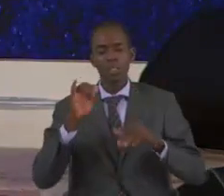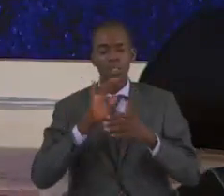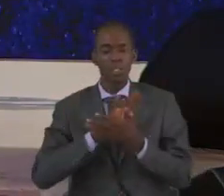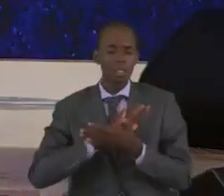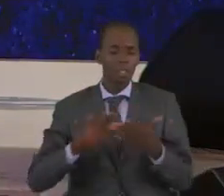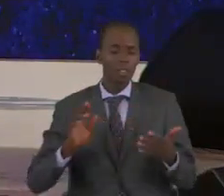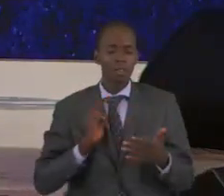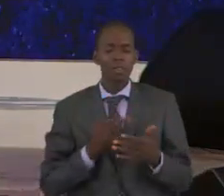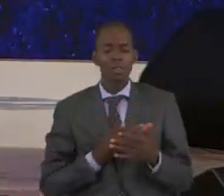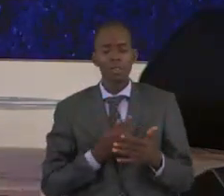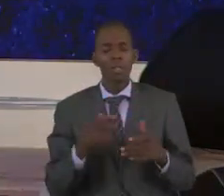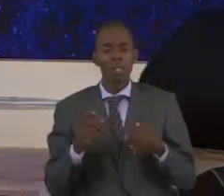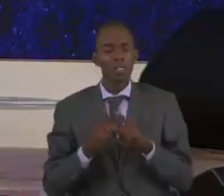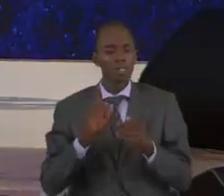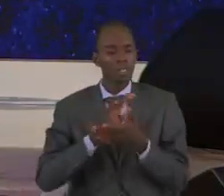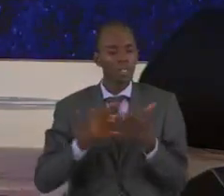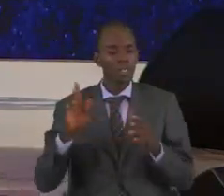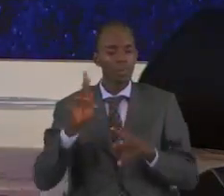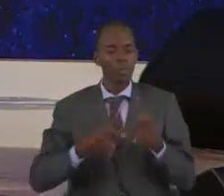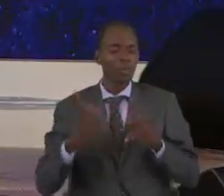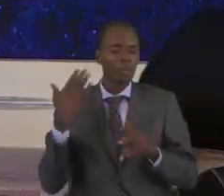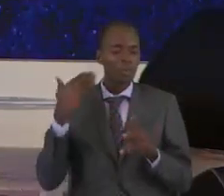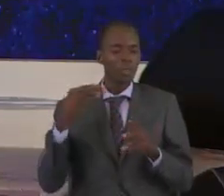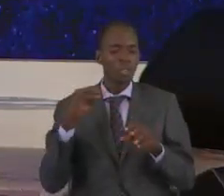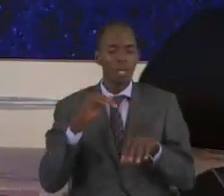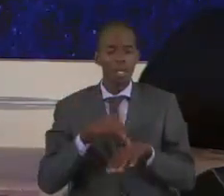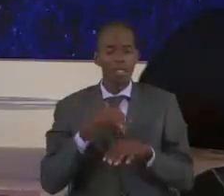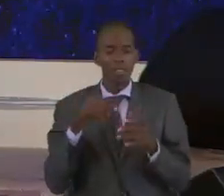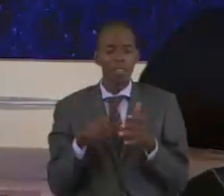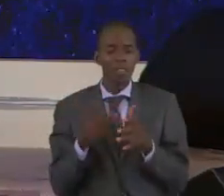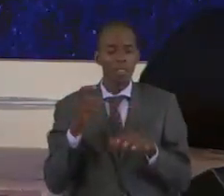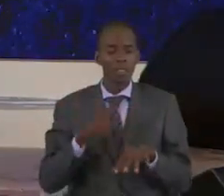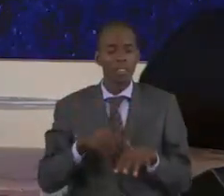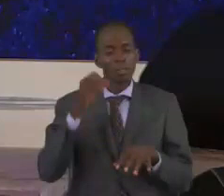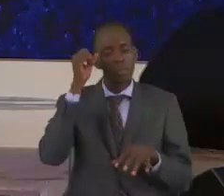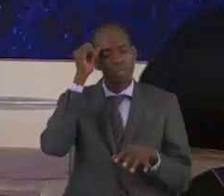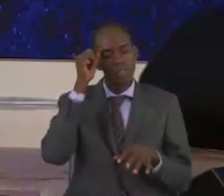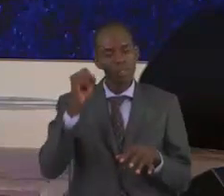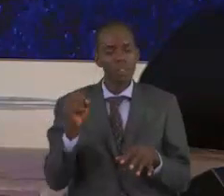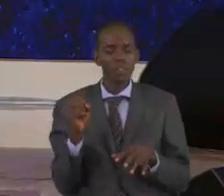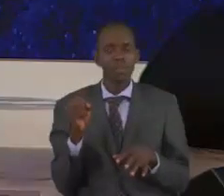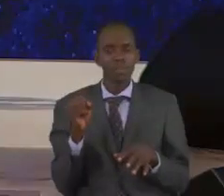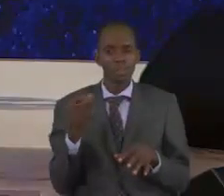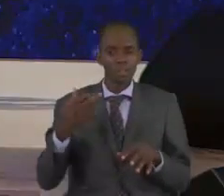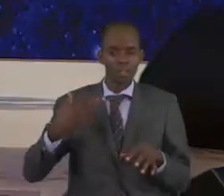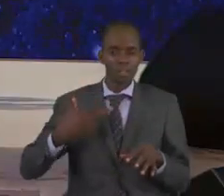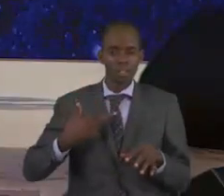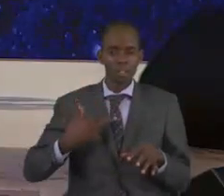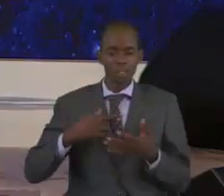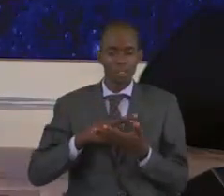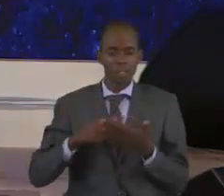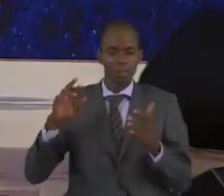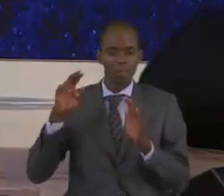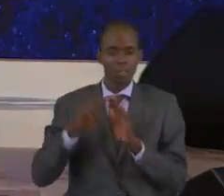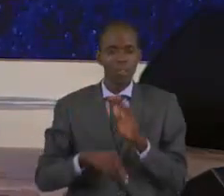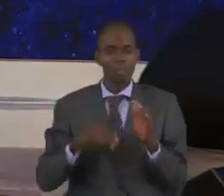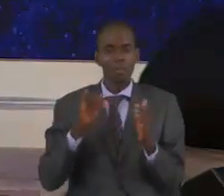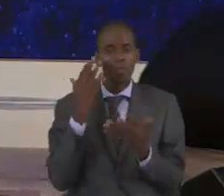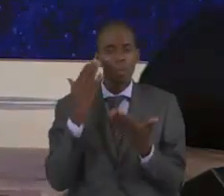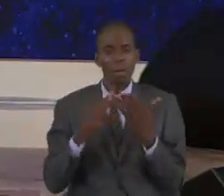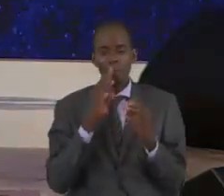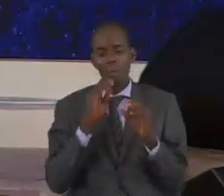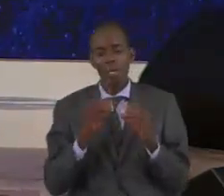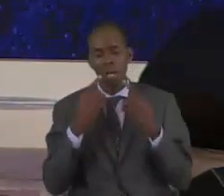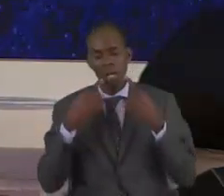of the past. At this time, his righteousness to be declared, that he might be